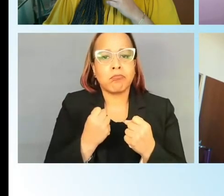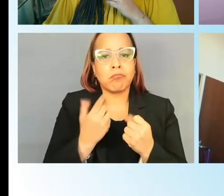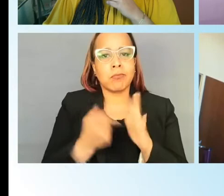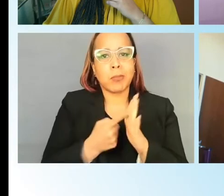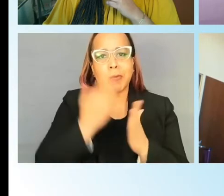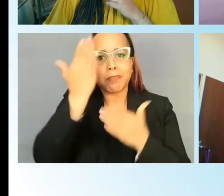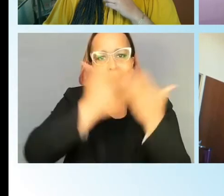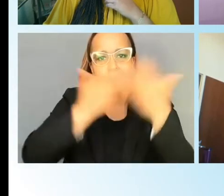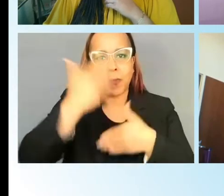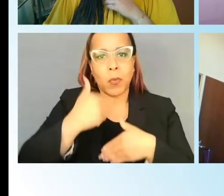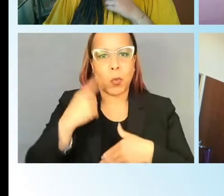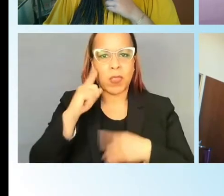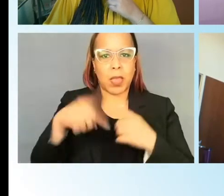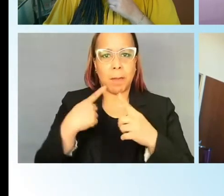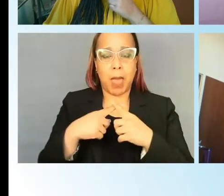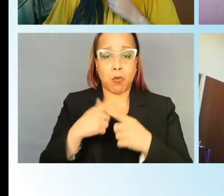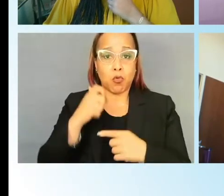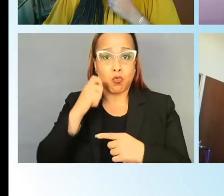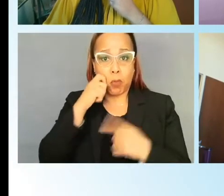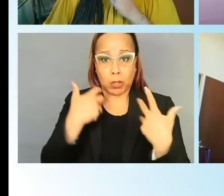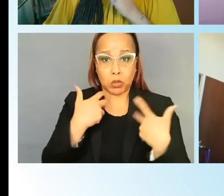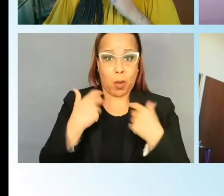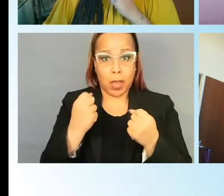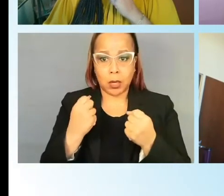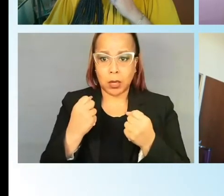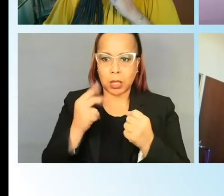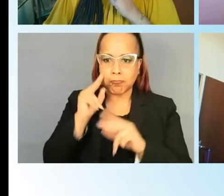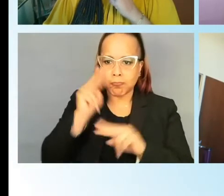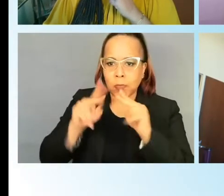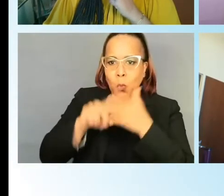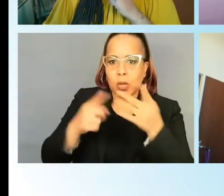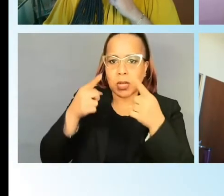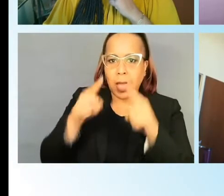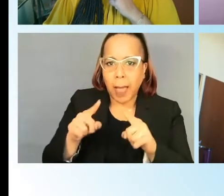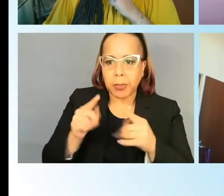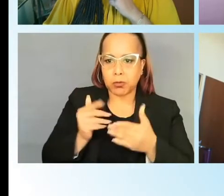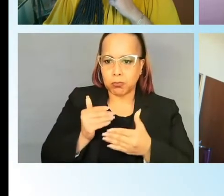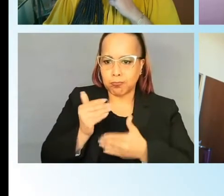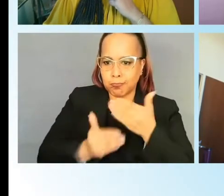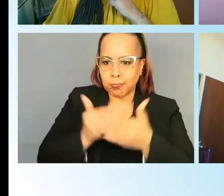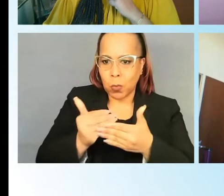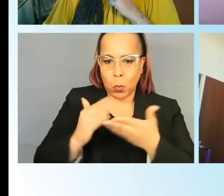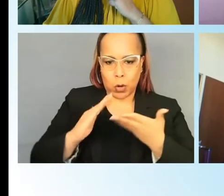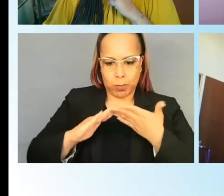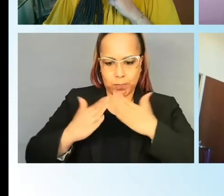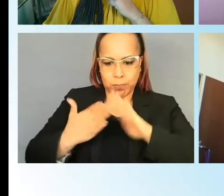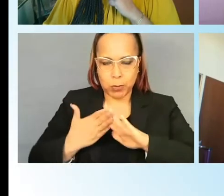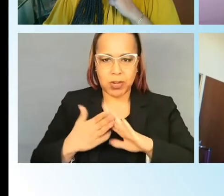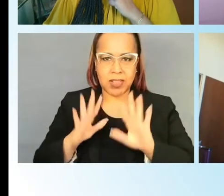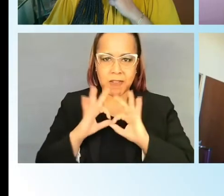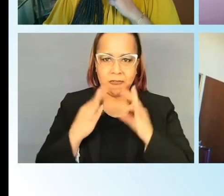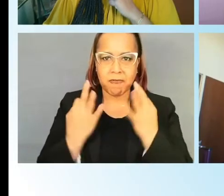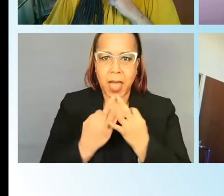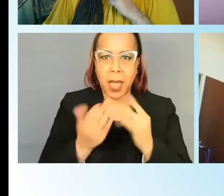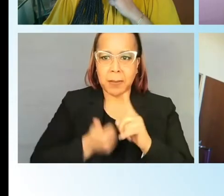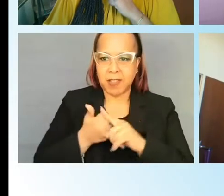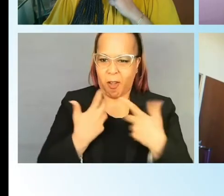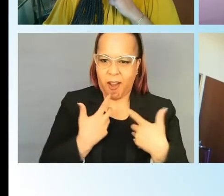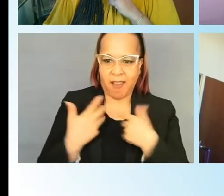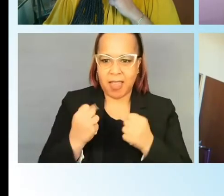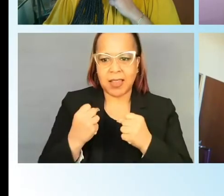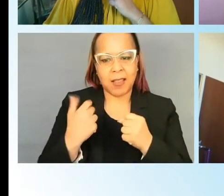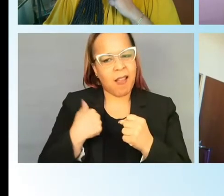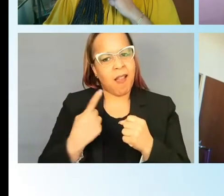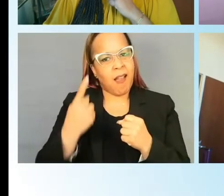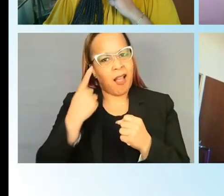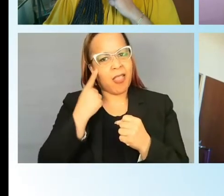think about racial healing and what needs to happen to get to a point where communities and families are healing, I think it's one